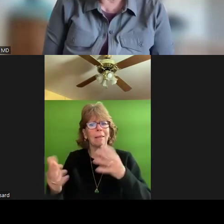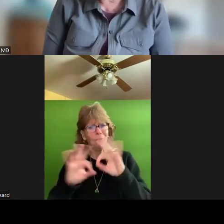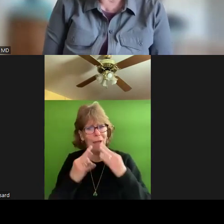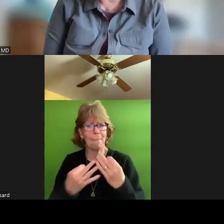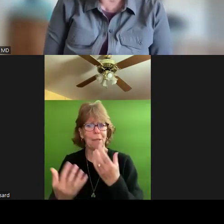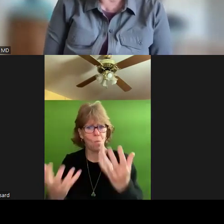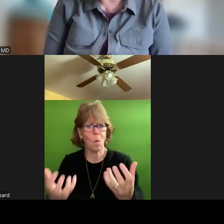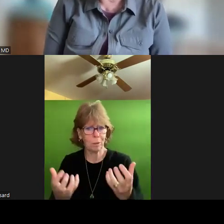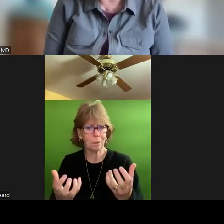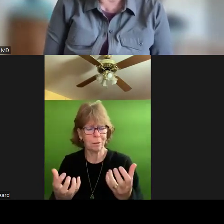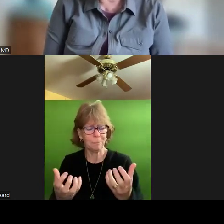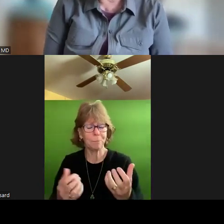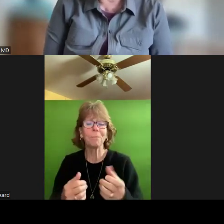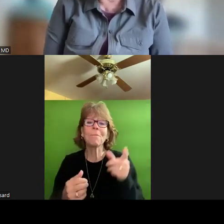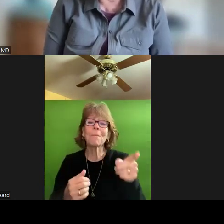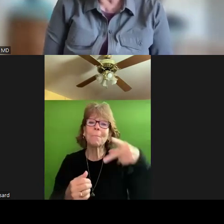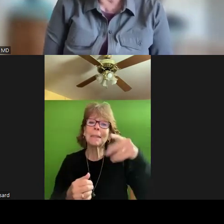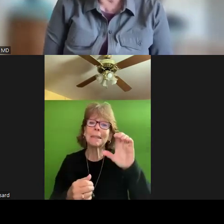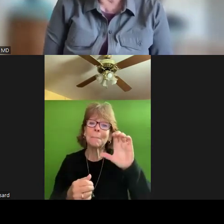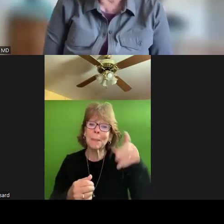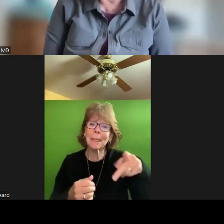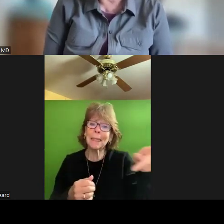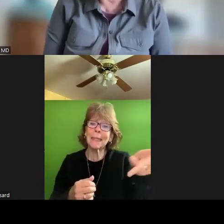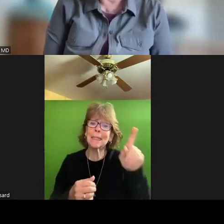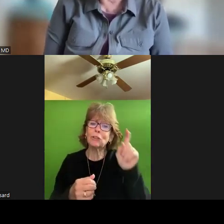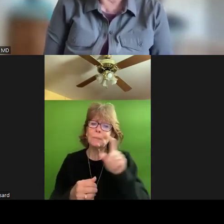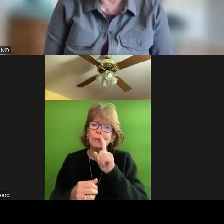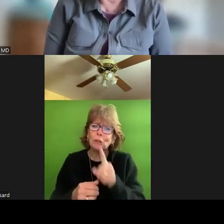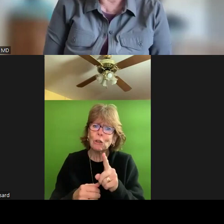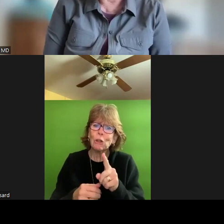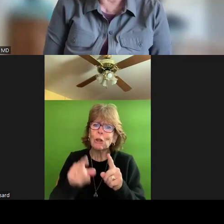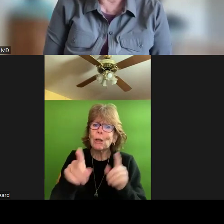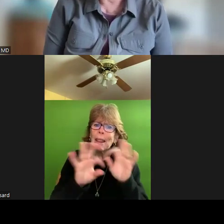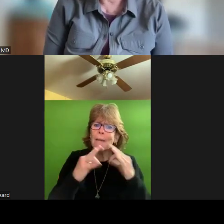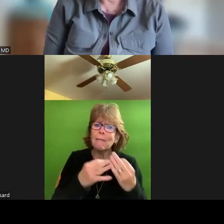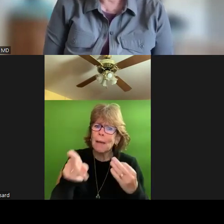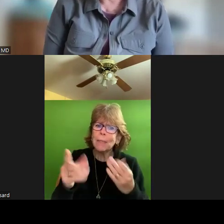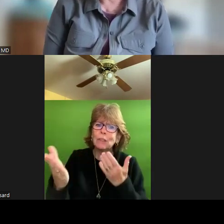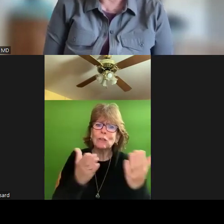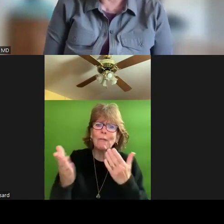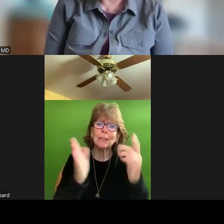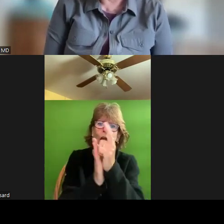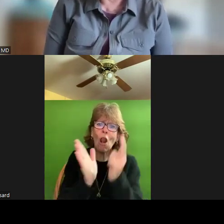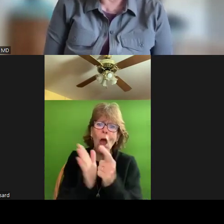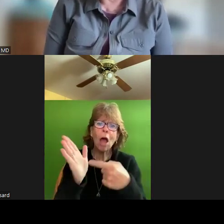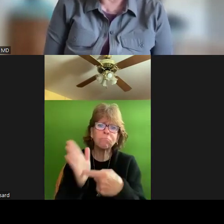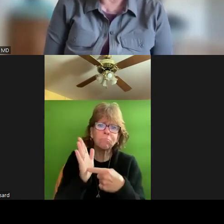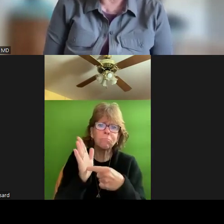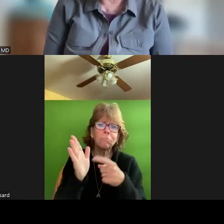And they should ensure that families are receiving appropriate services for their child under the law. This